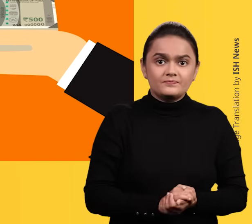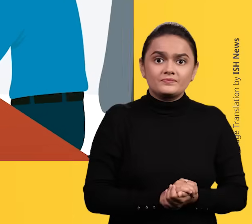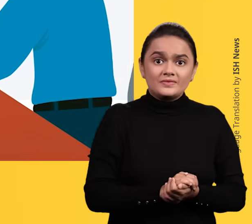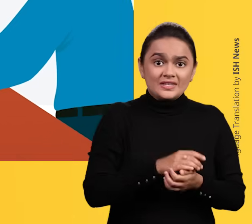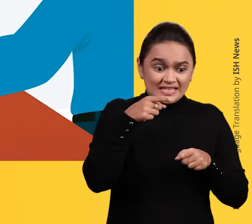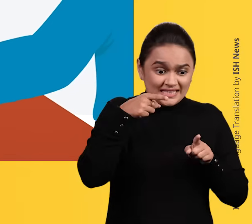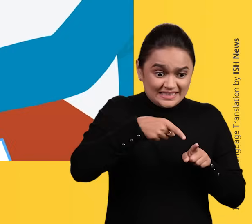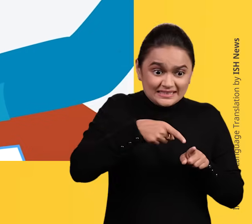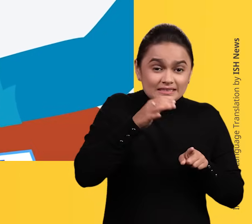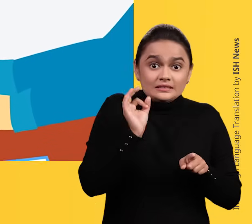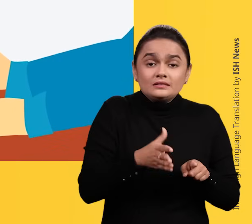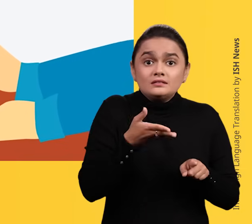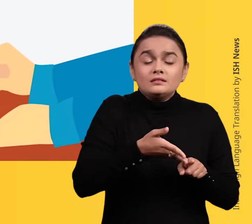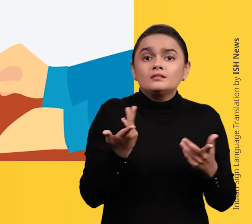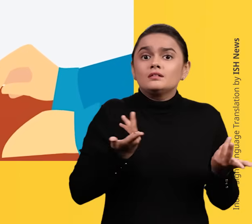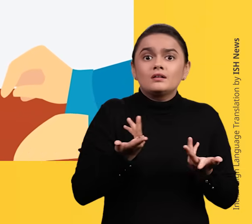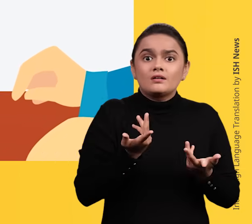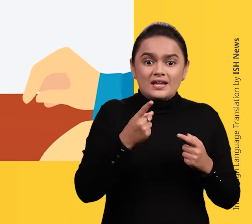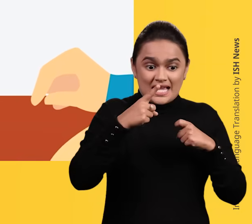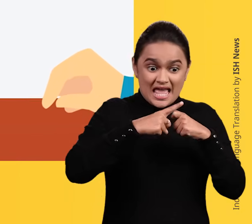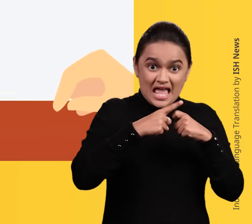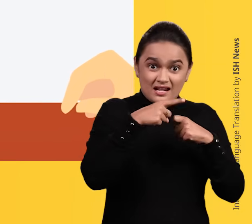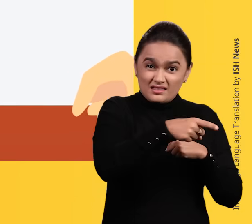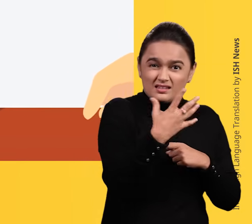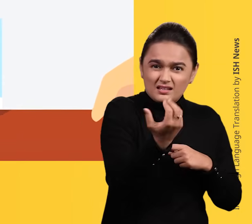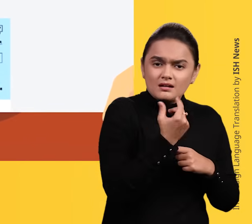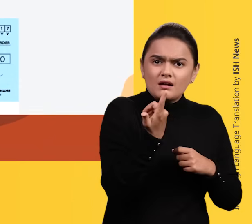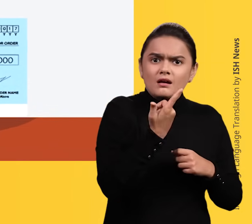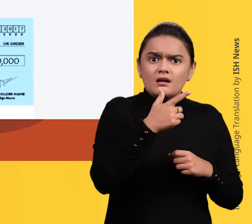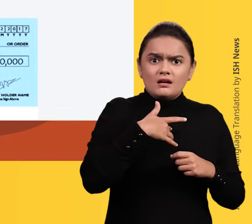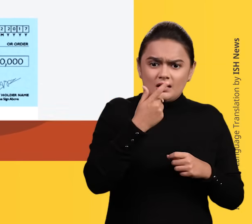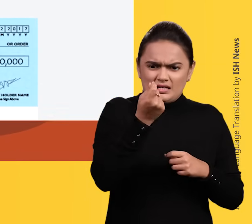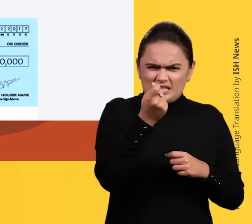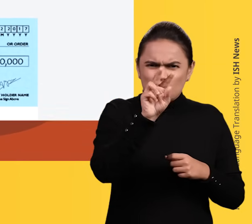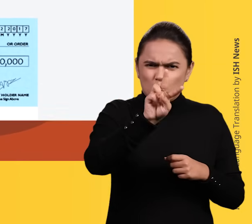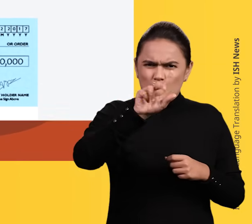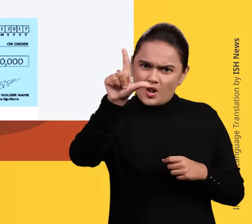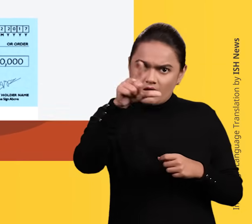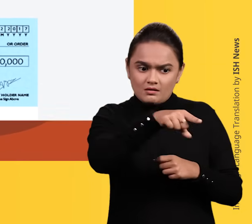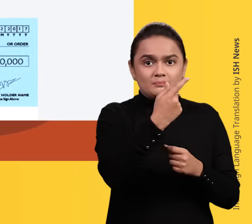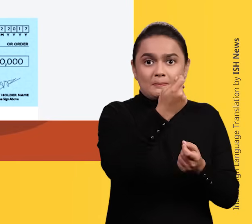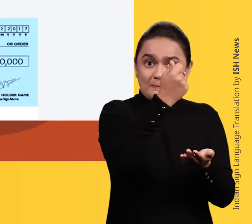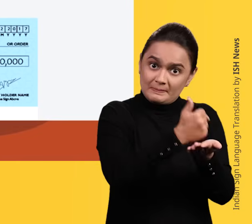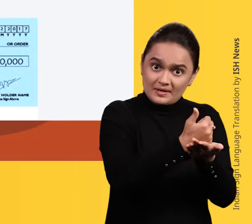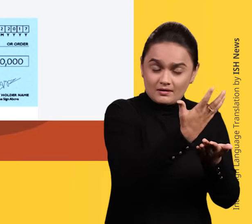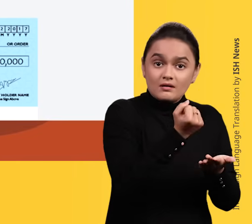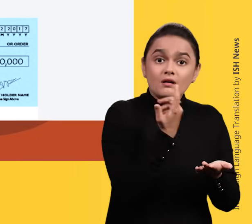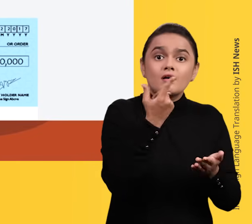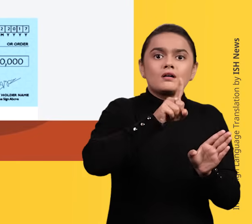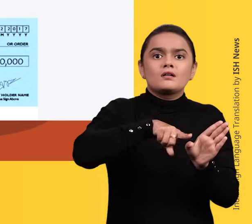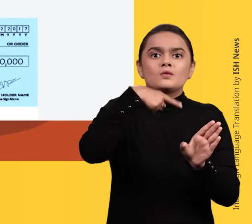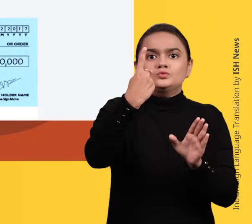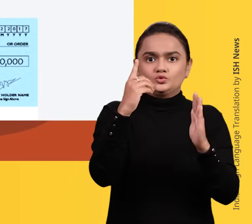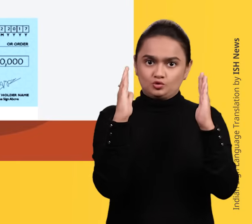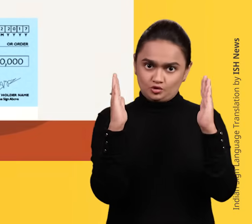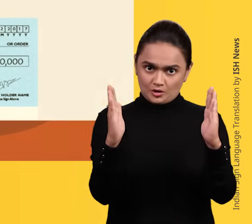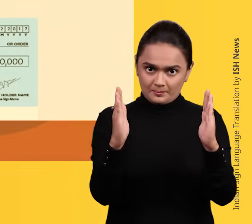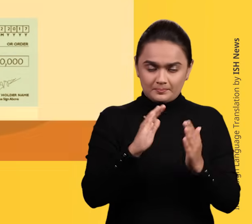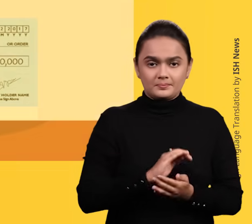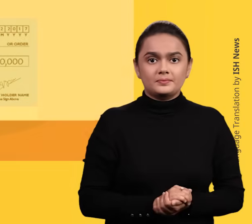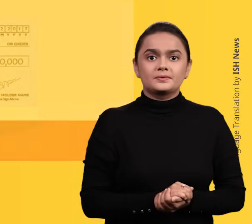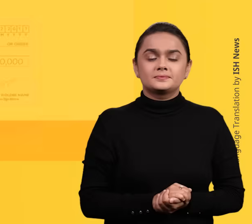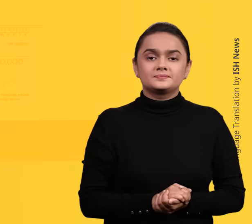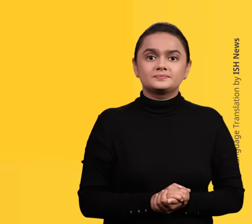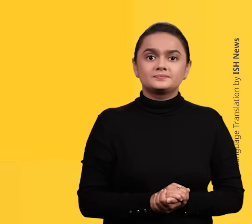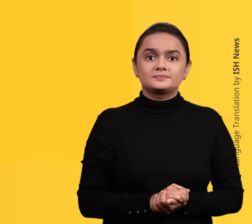borrowing. In this case, Karthik borrows a sum of 2 lakh rupees from the bank for a period of